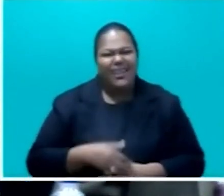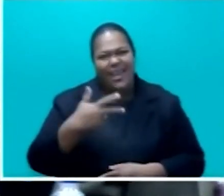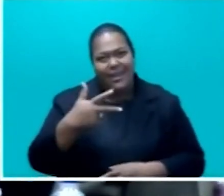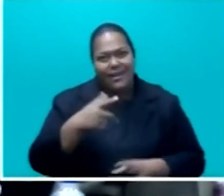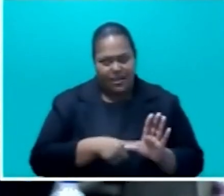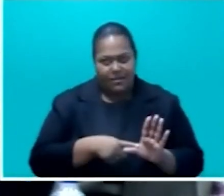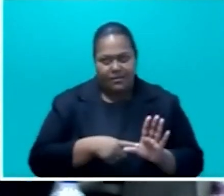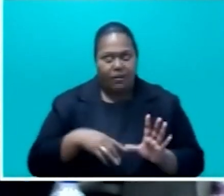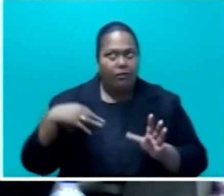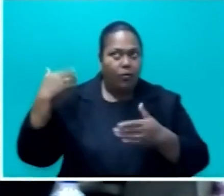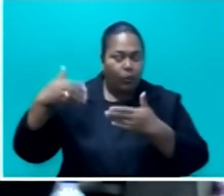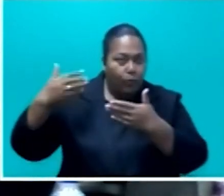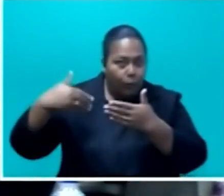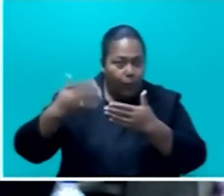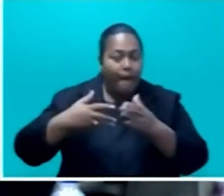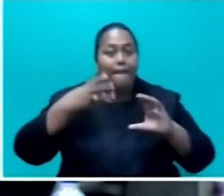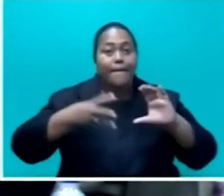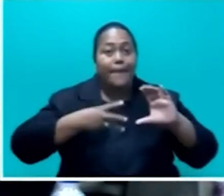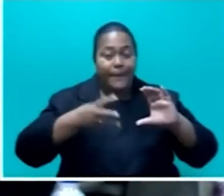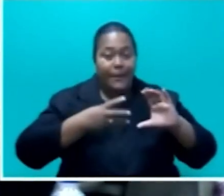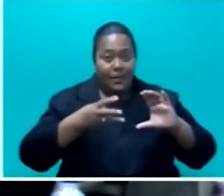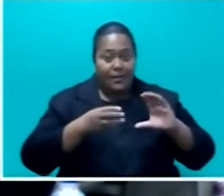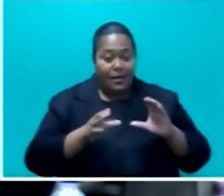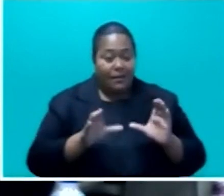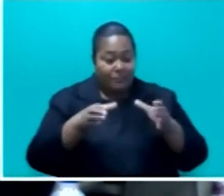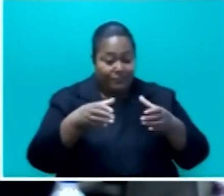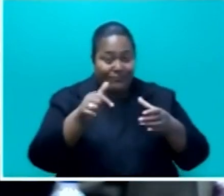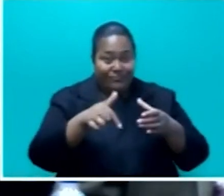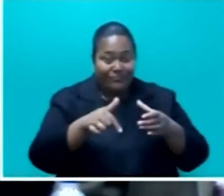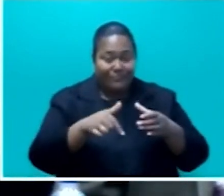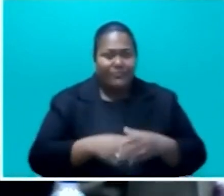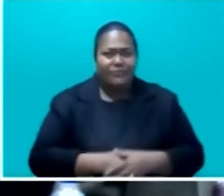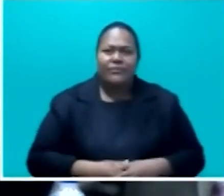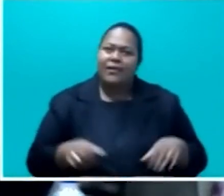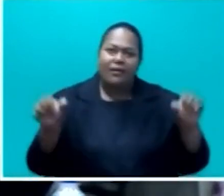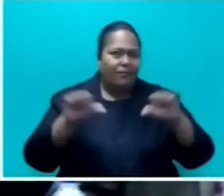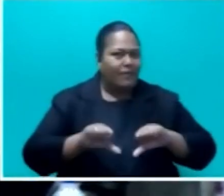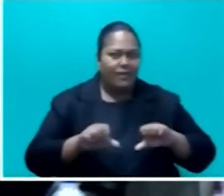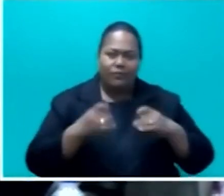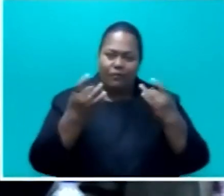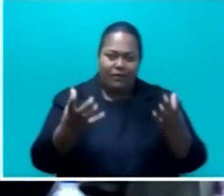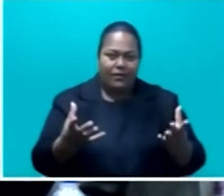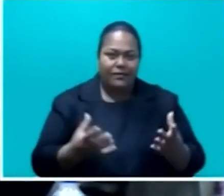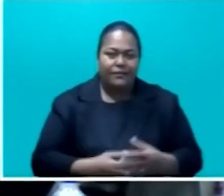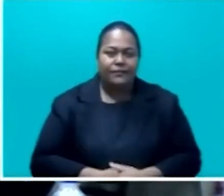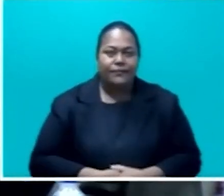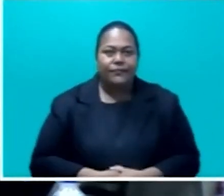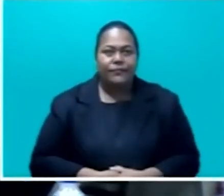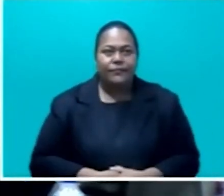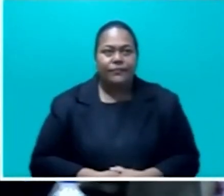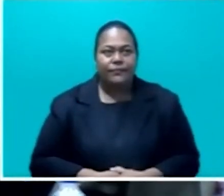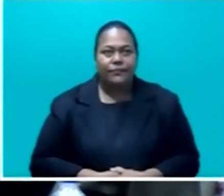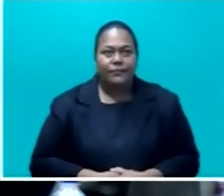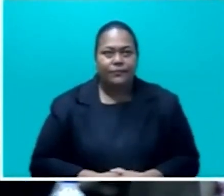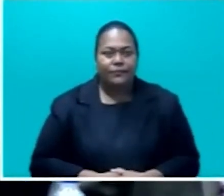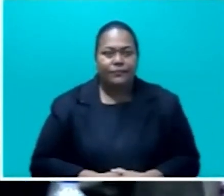existence, the Media Industry Development Authority failed to provide an annual report as